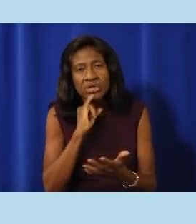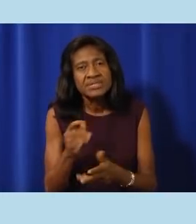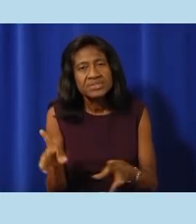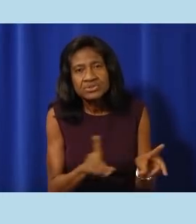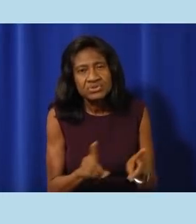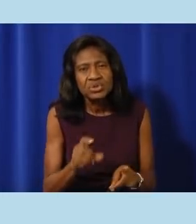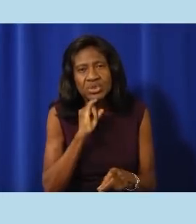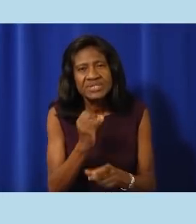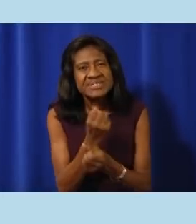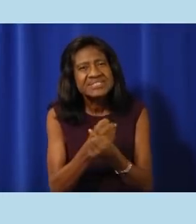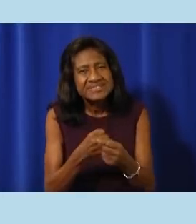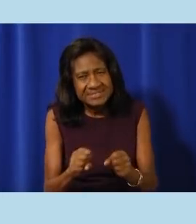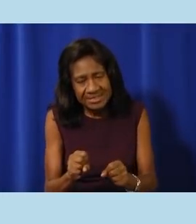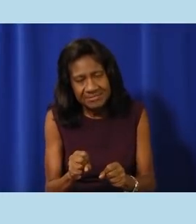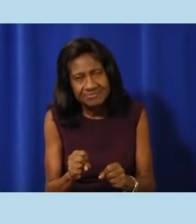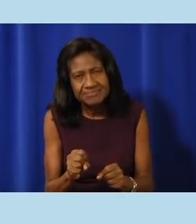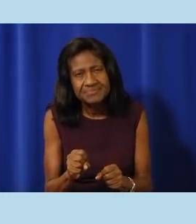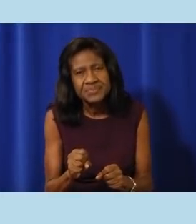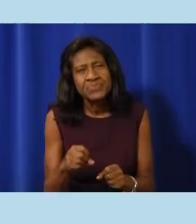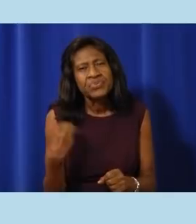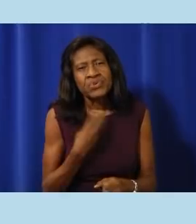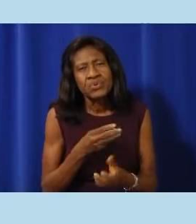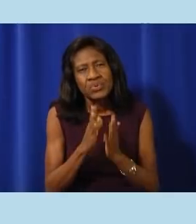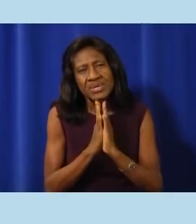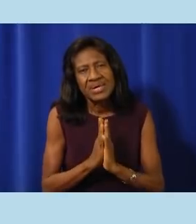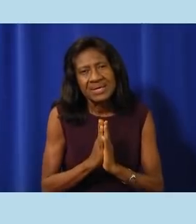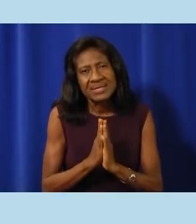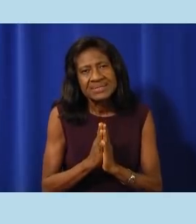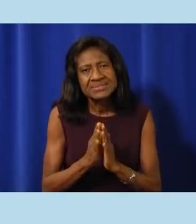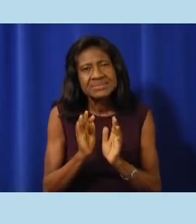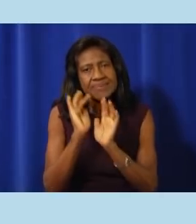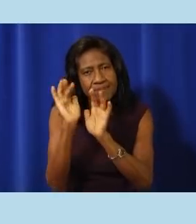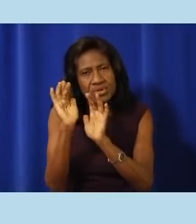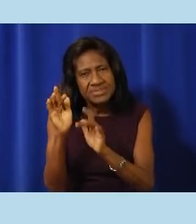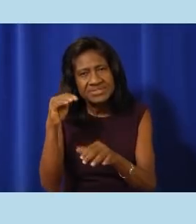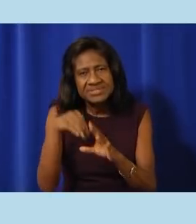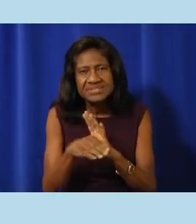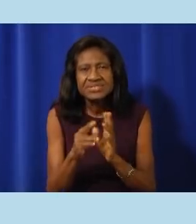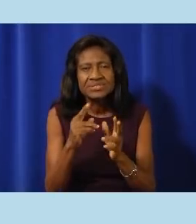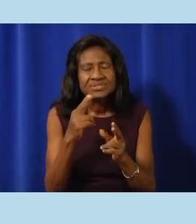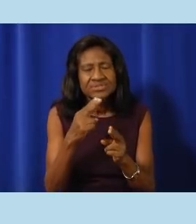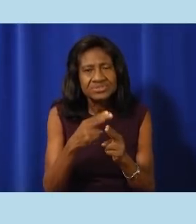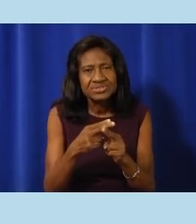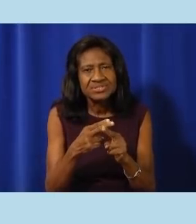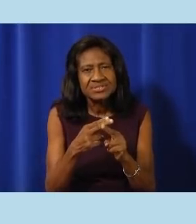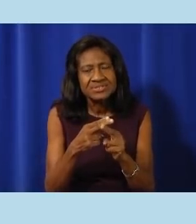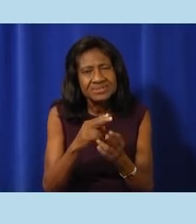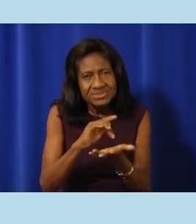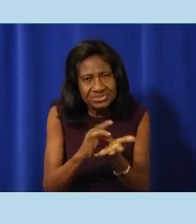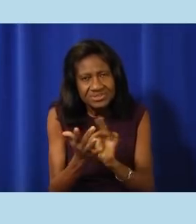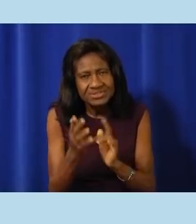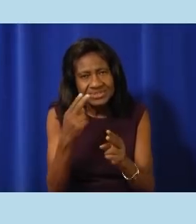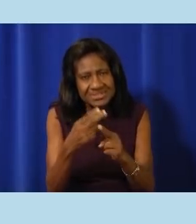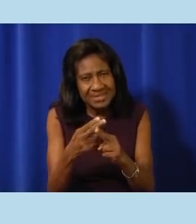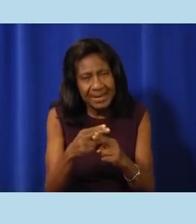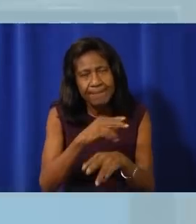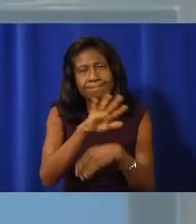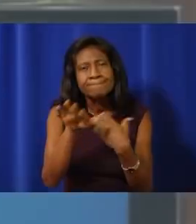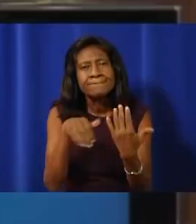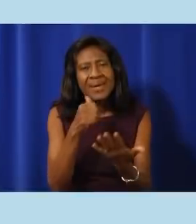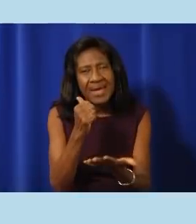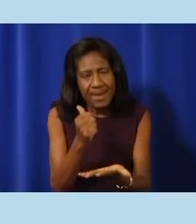both safe and gainful. We ask these mercies in the name of your Son and our Savior, Jesus Christ.